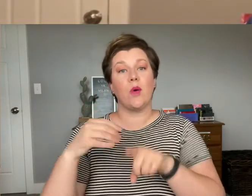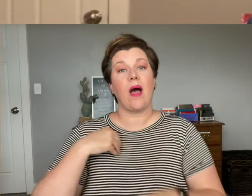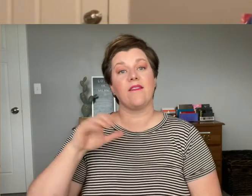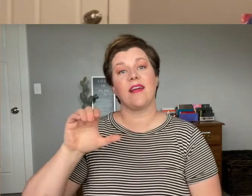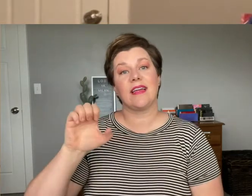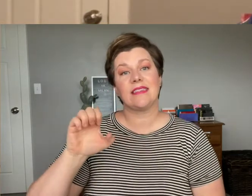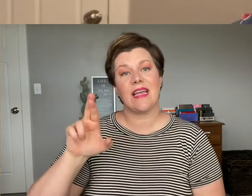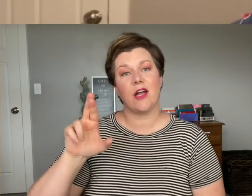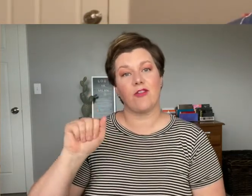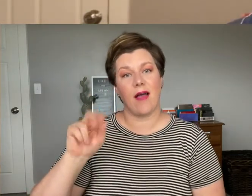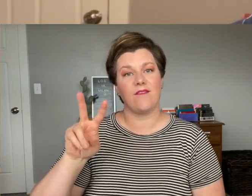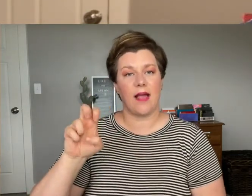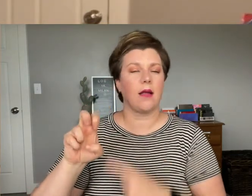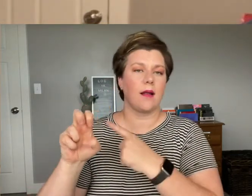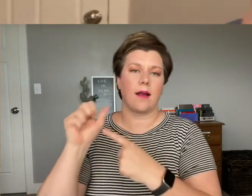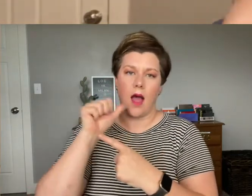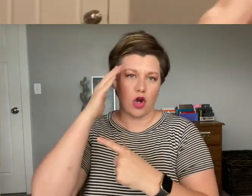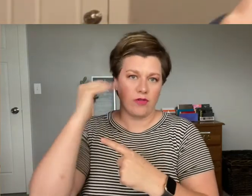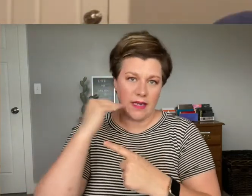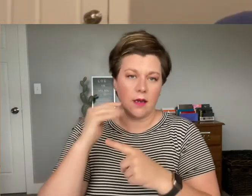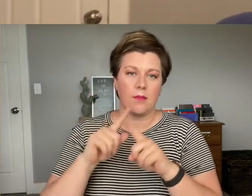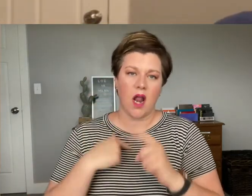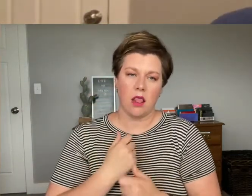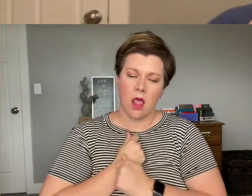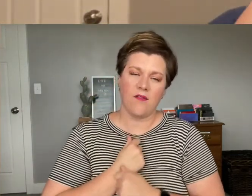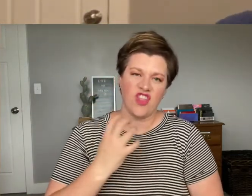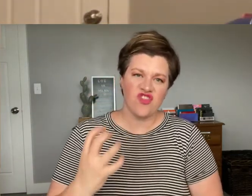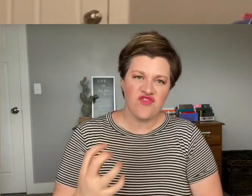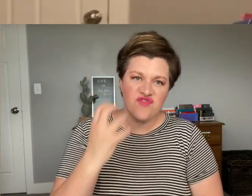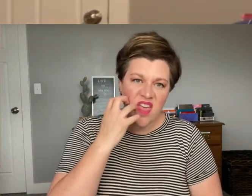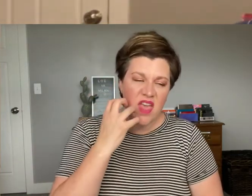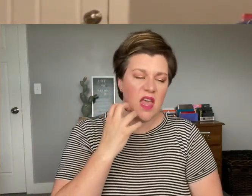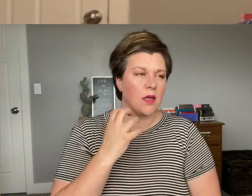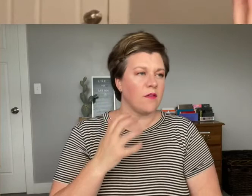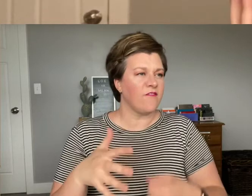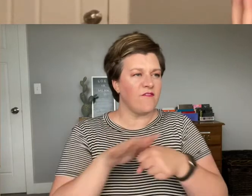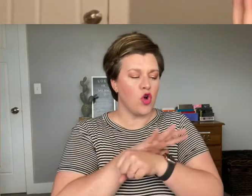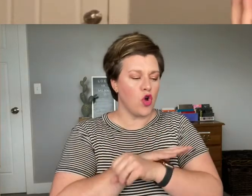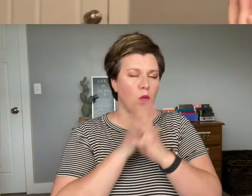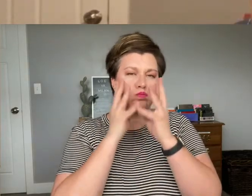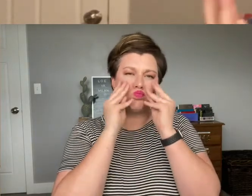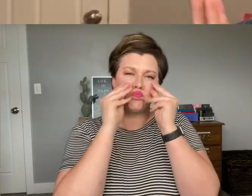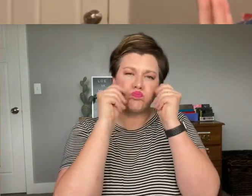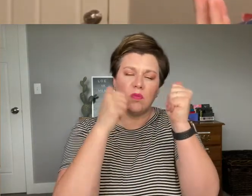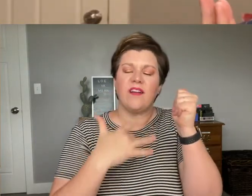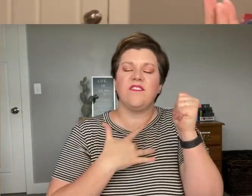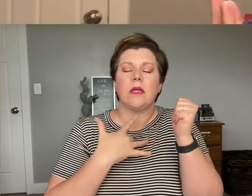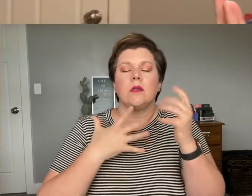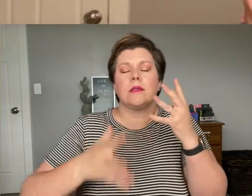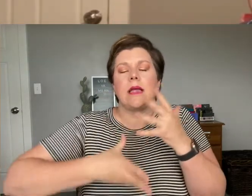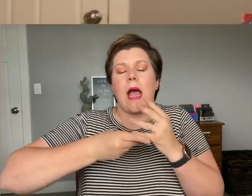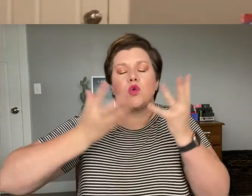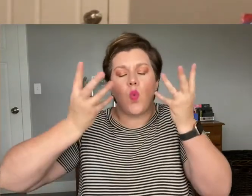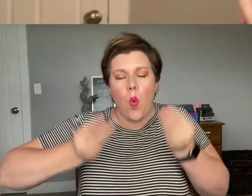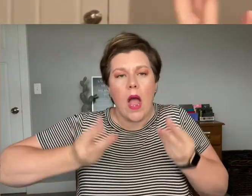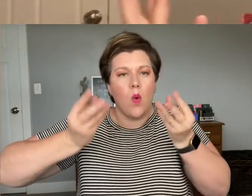Korean skincare, but I love just a thick, full, delicious feeling moisturizer at the end of the day.